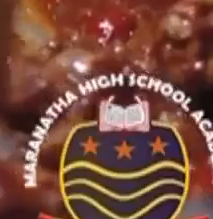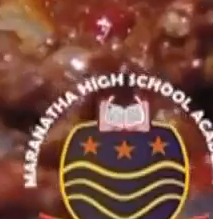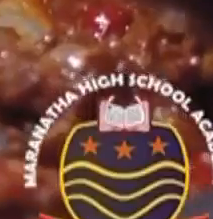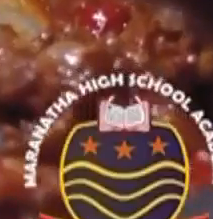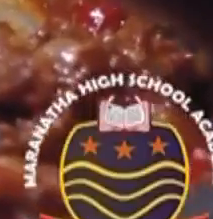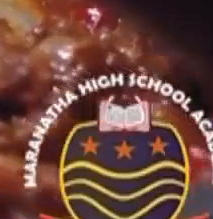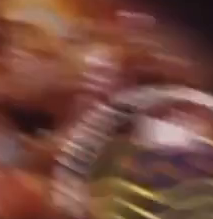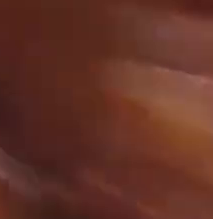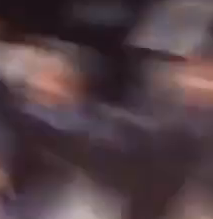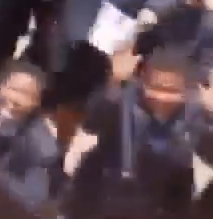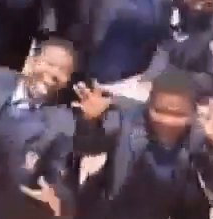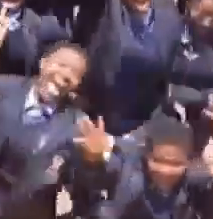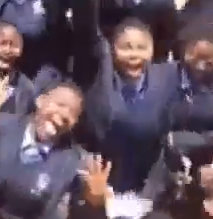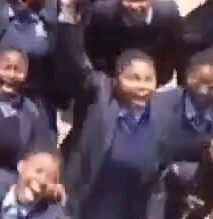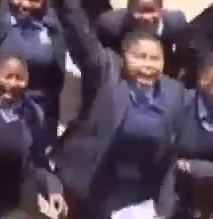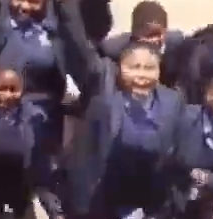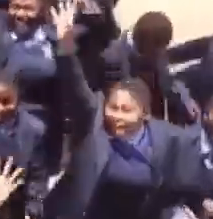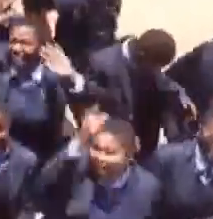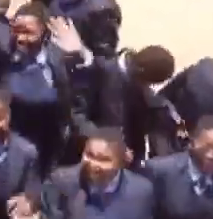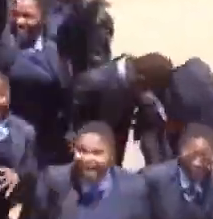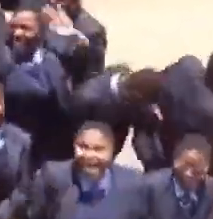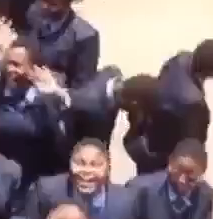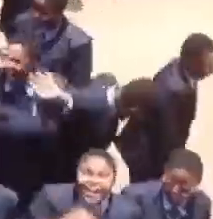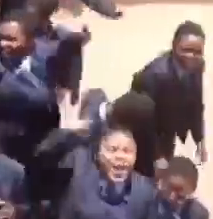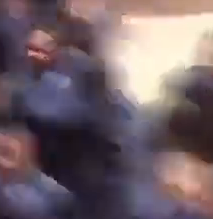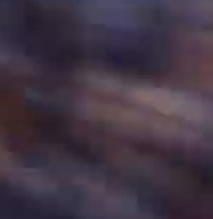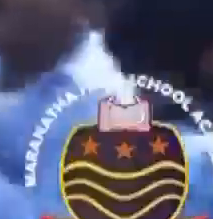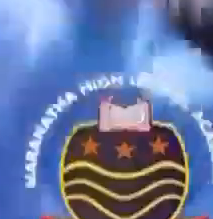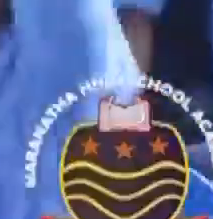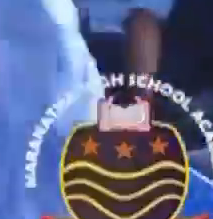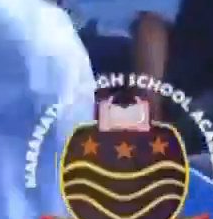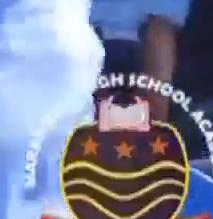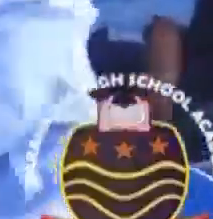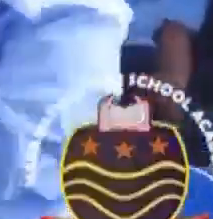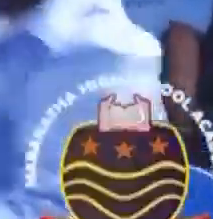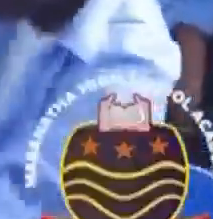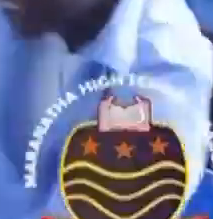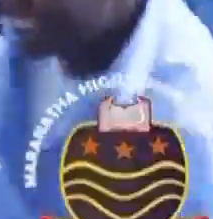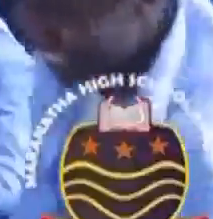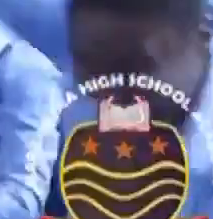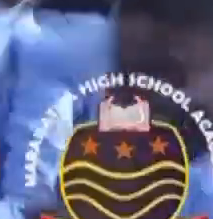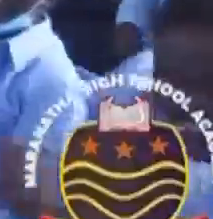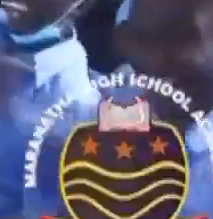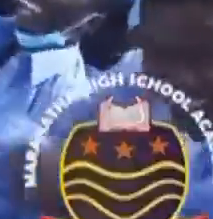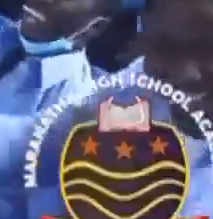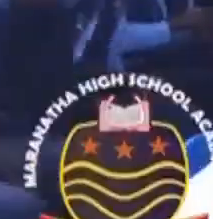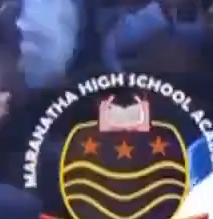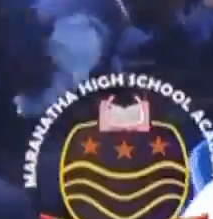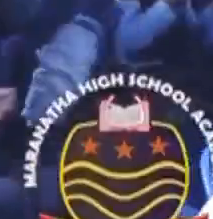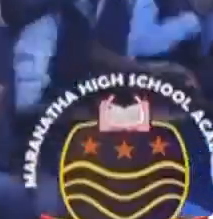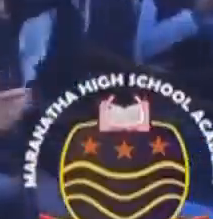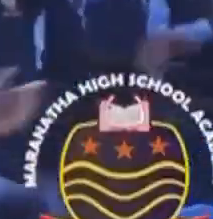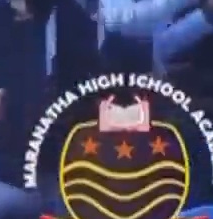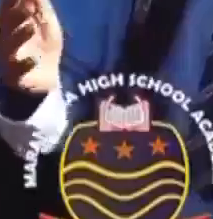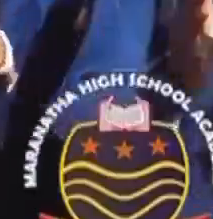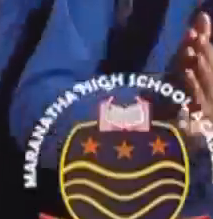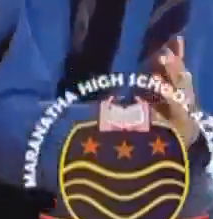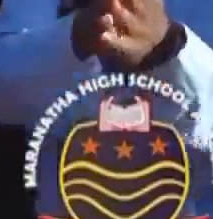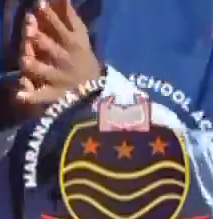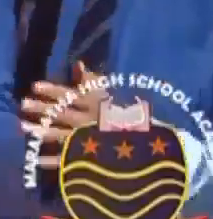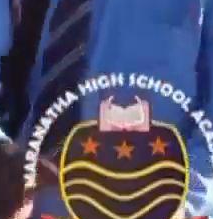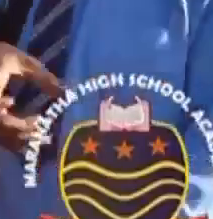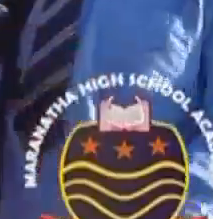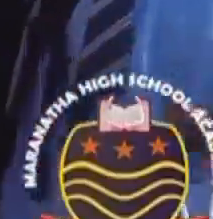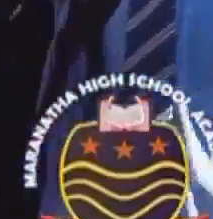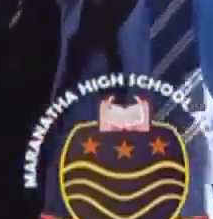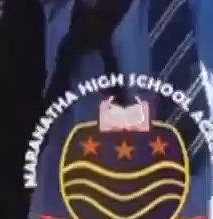standard, kukamba sema punziro, mkutuwa kare inu yosini mapwege tai. Funsa funsani, kuni festa ili yose ya mziko muno mukamfa